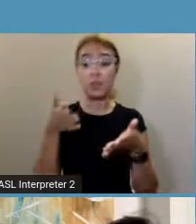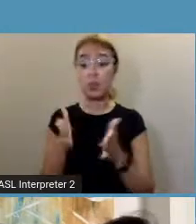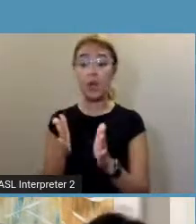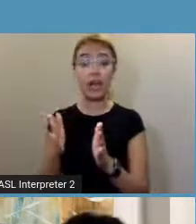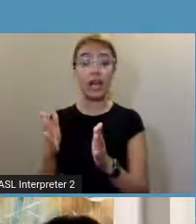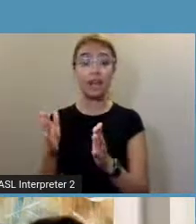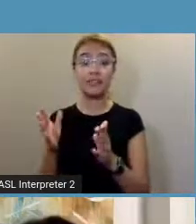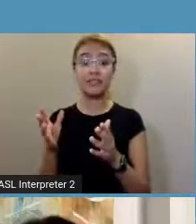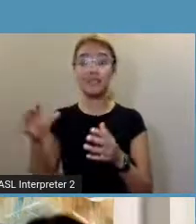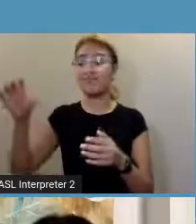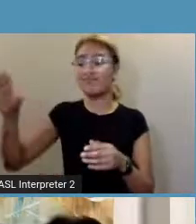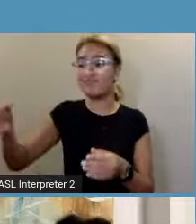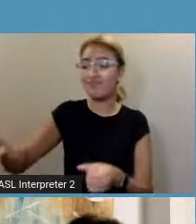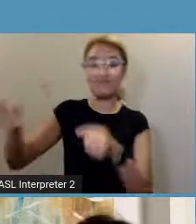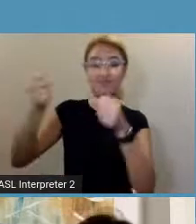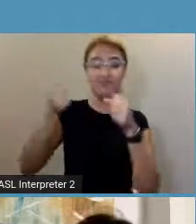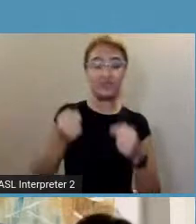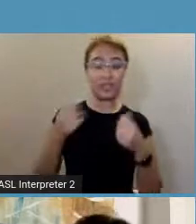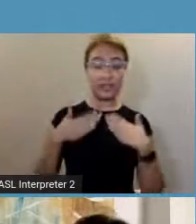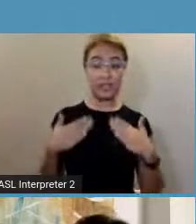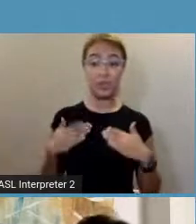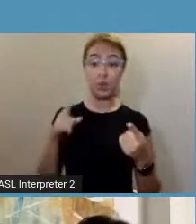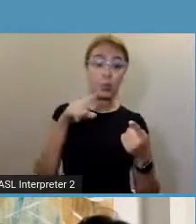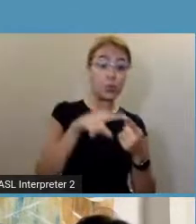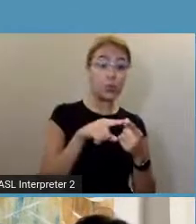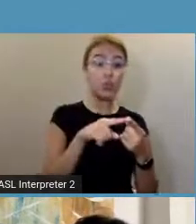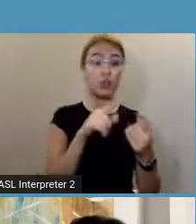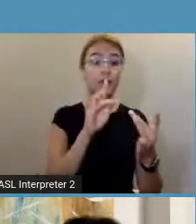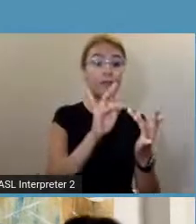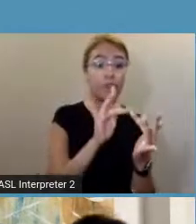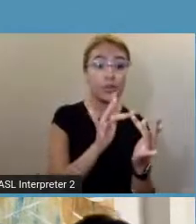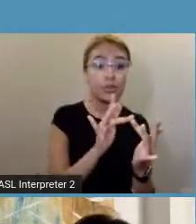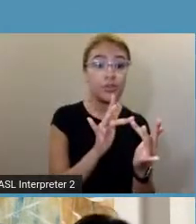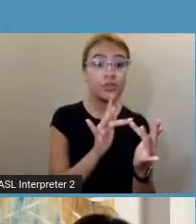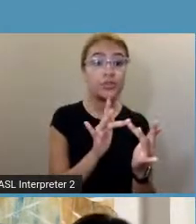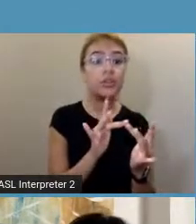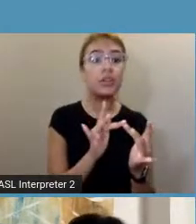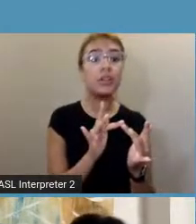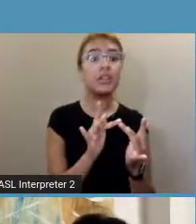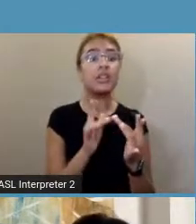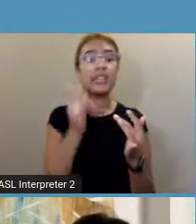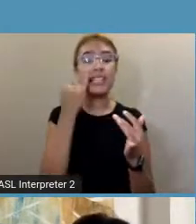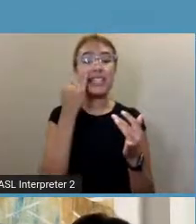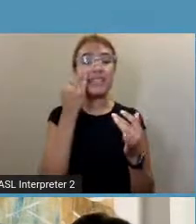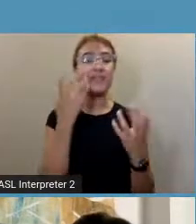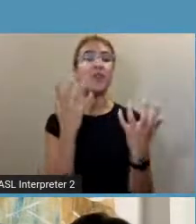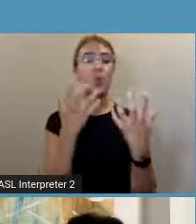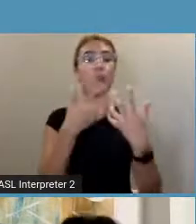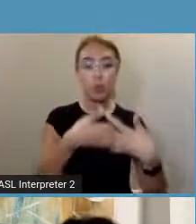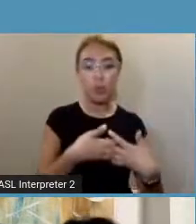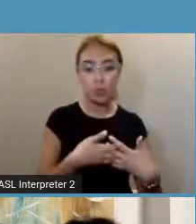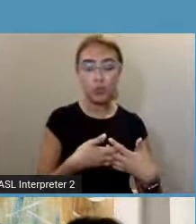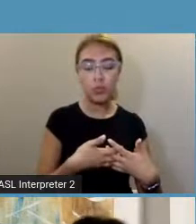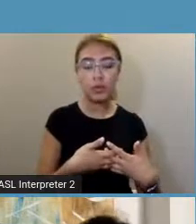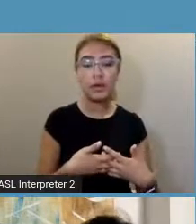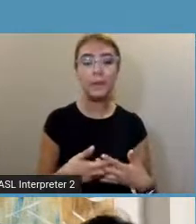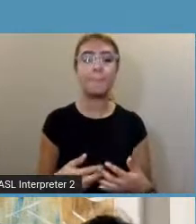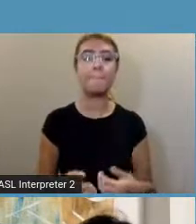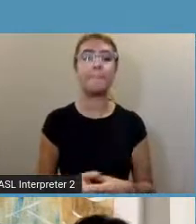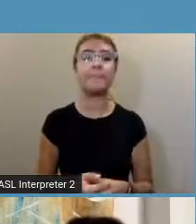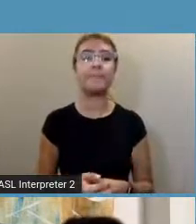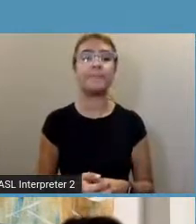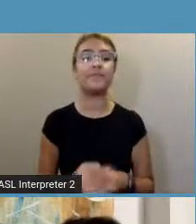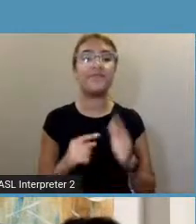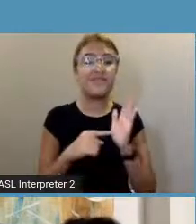the physical to the virtual because it coincided with what Poppy was doing at the time. Another example